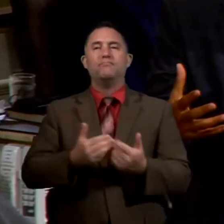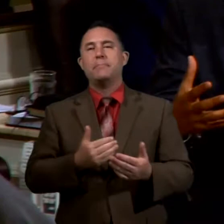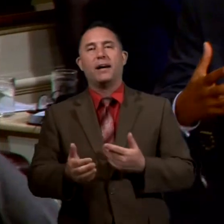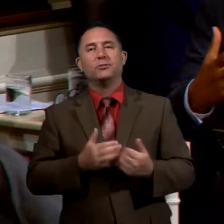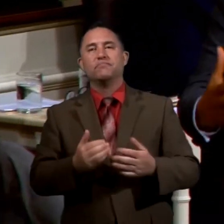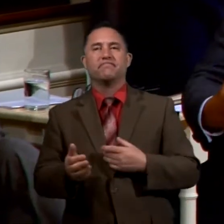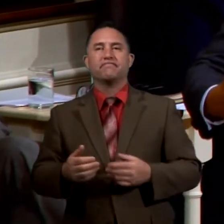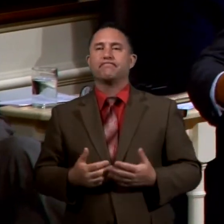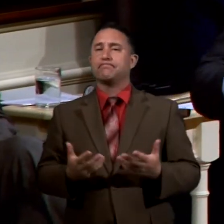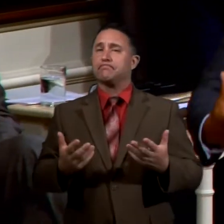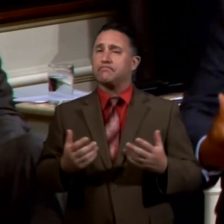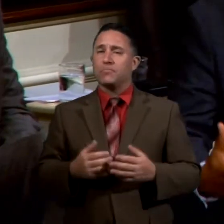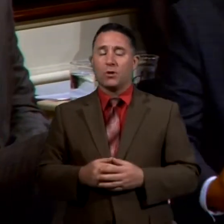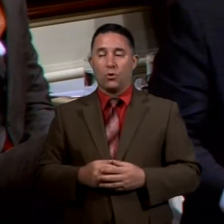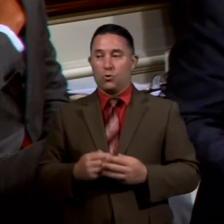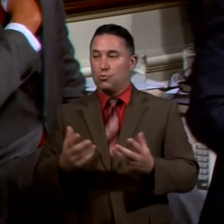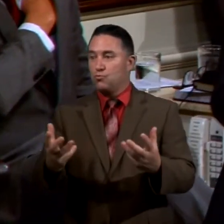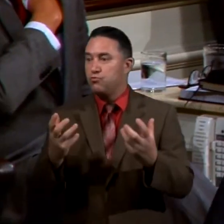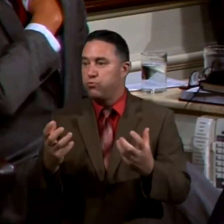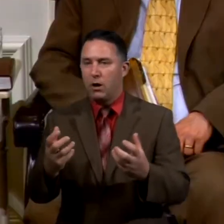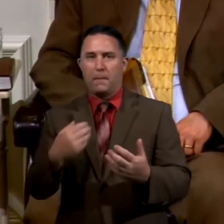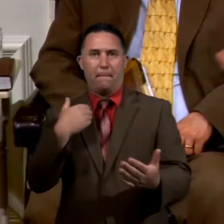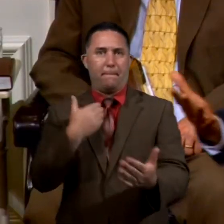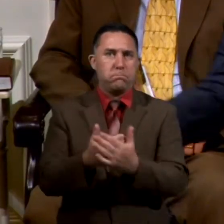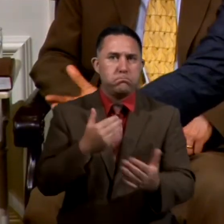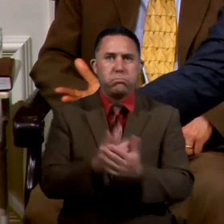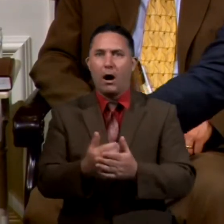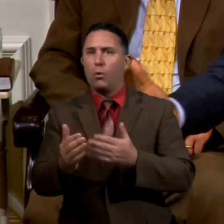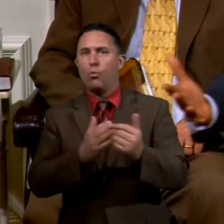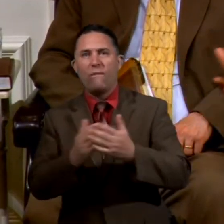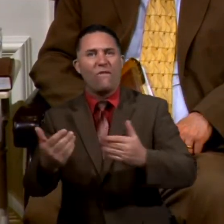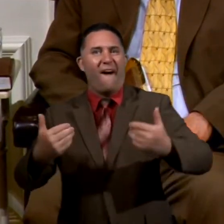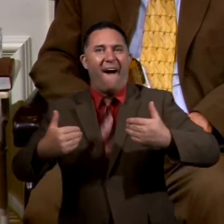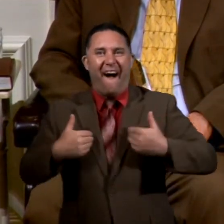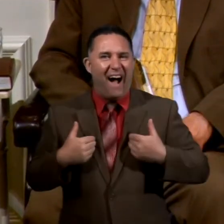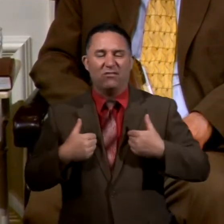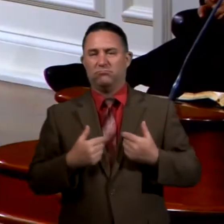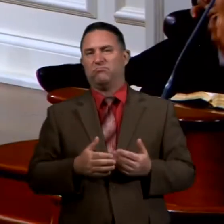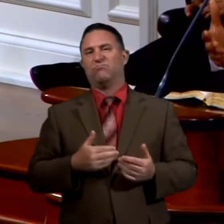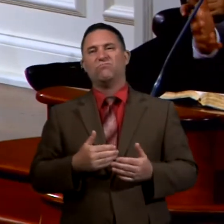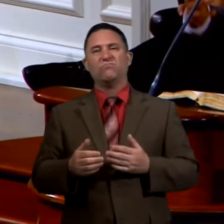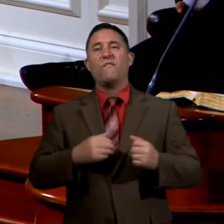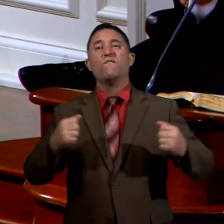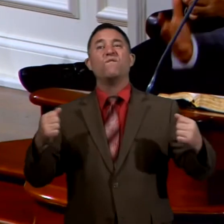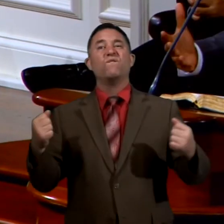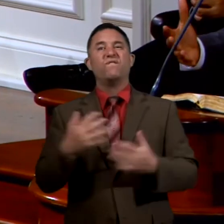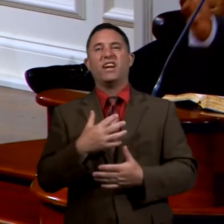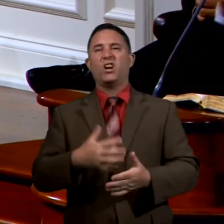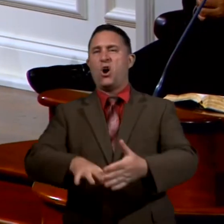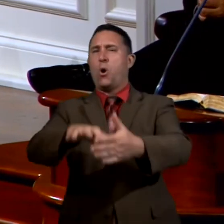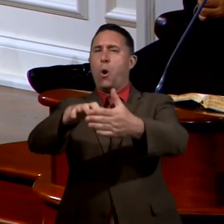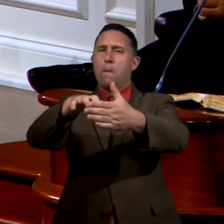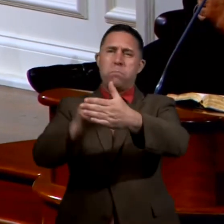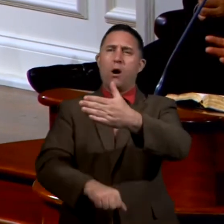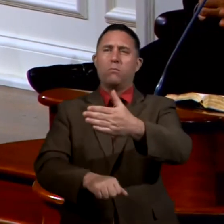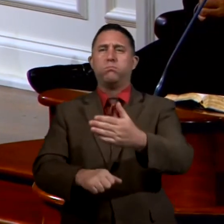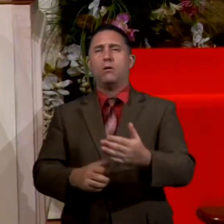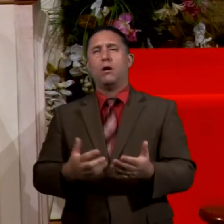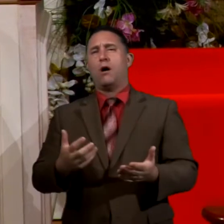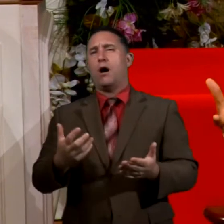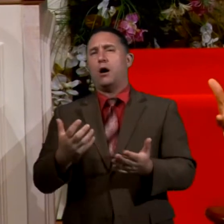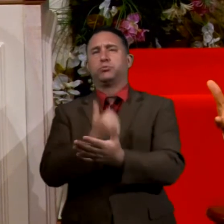much will and money or whatever you may have, fear will rob us of our